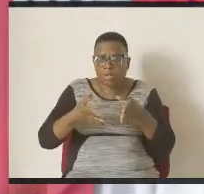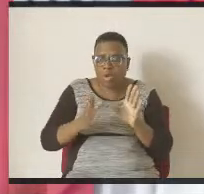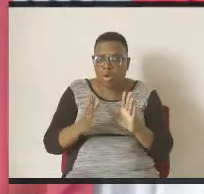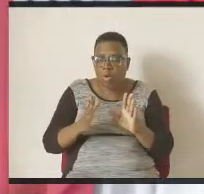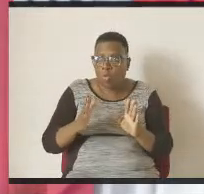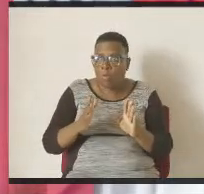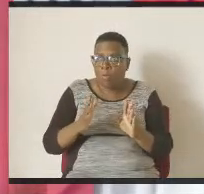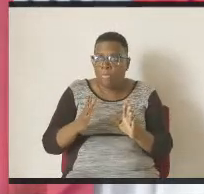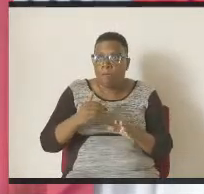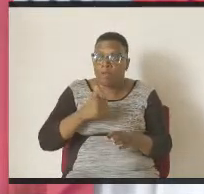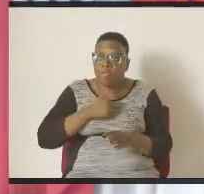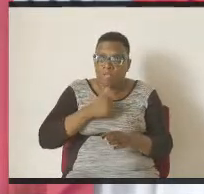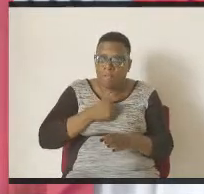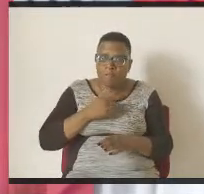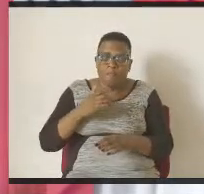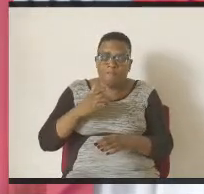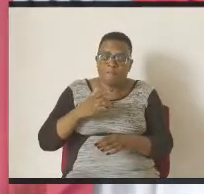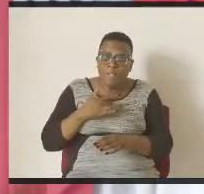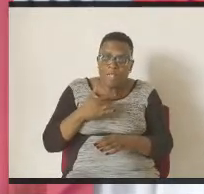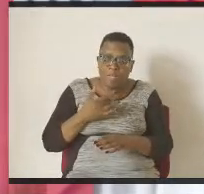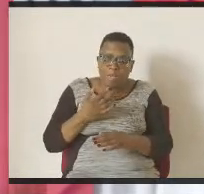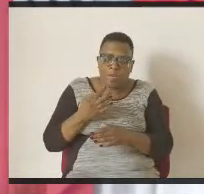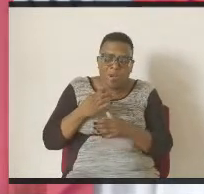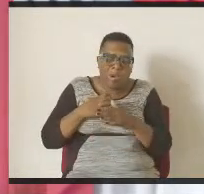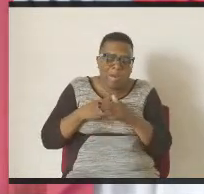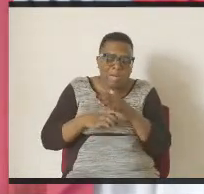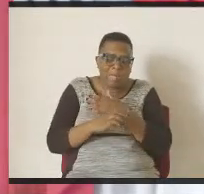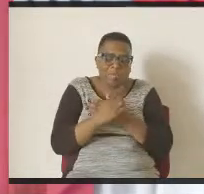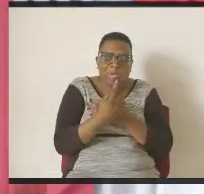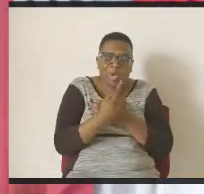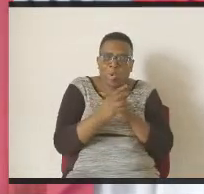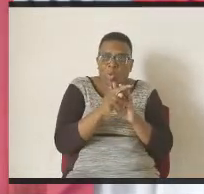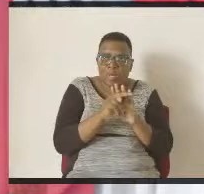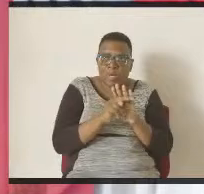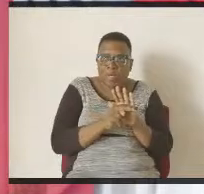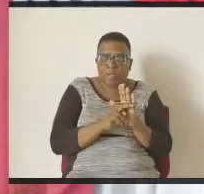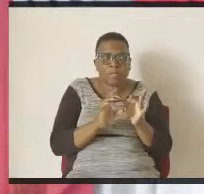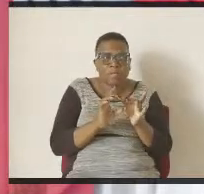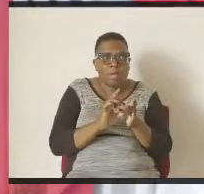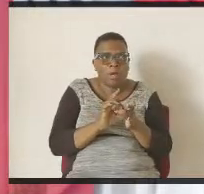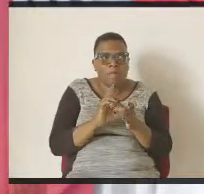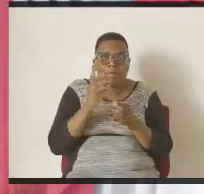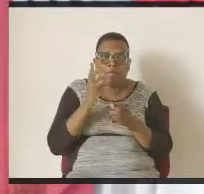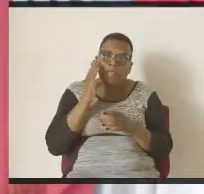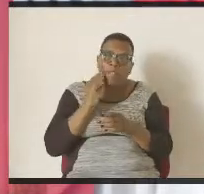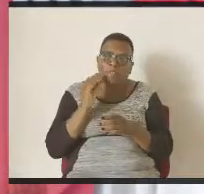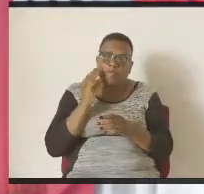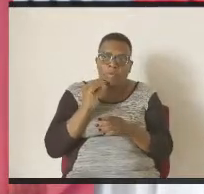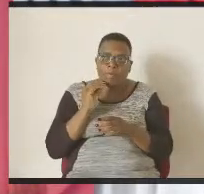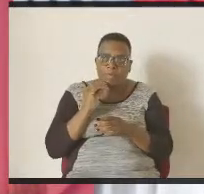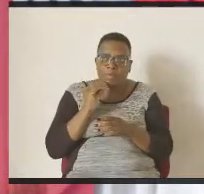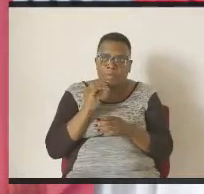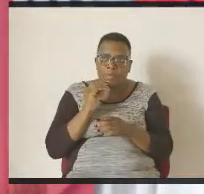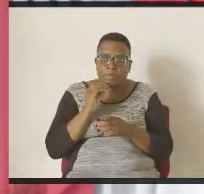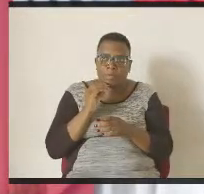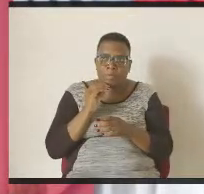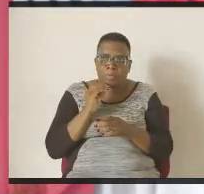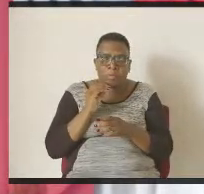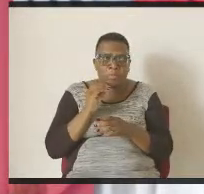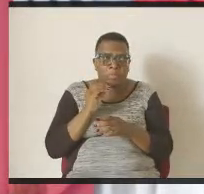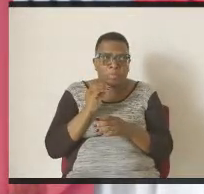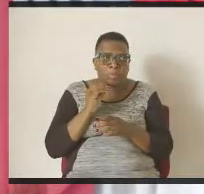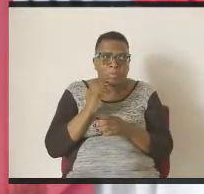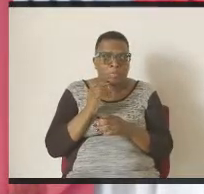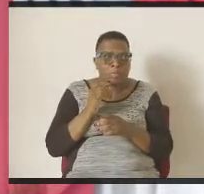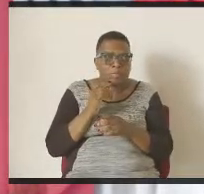feel or to enter into the aloneness of his experience. Not to mention the desertion, the